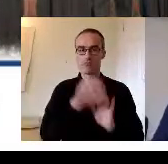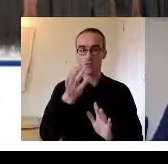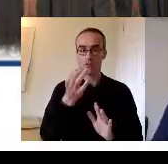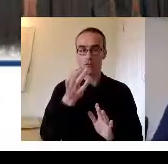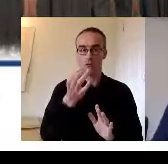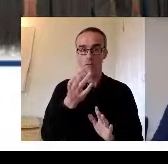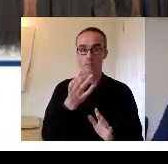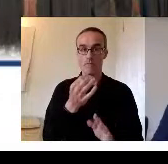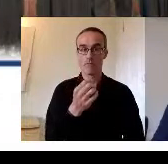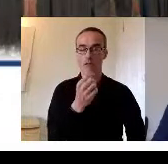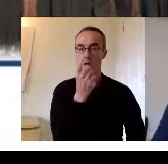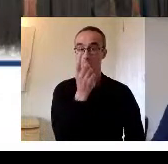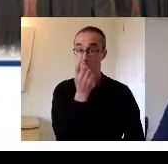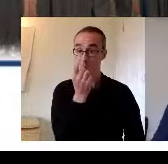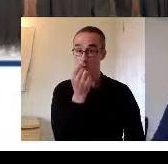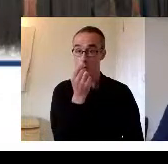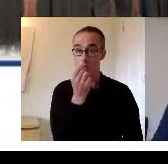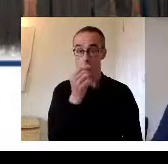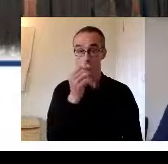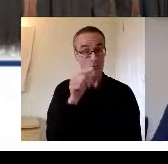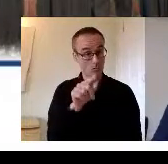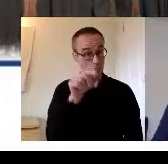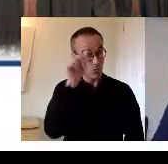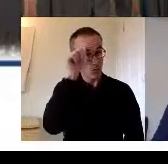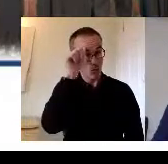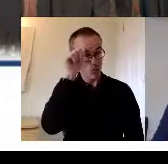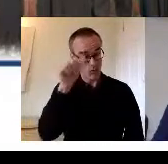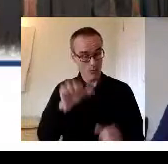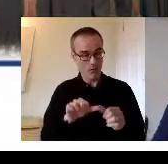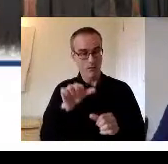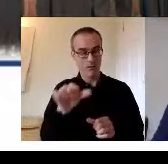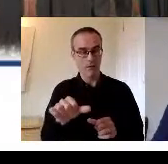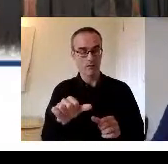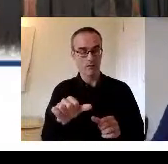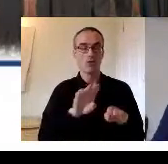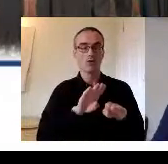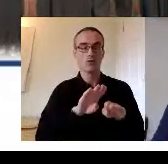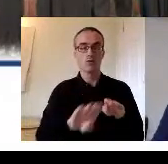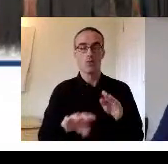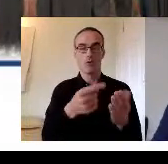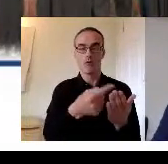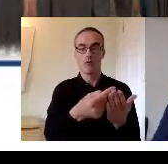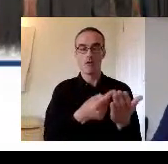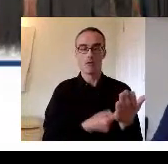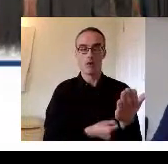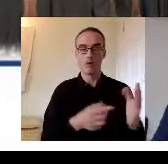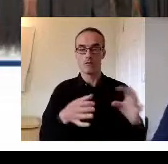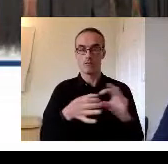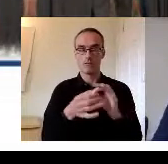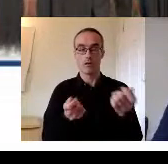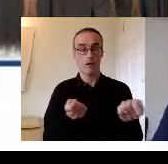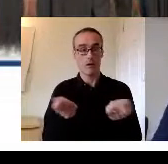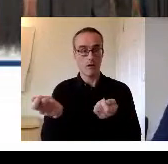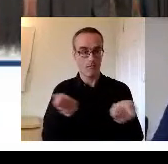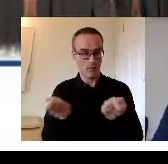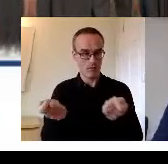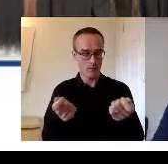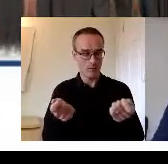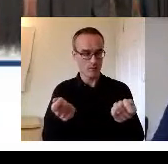the rumblings of the reiteration of the next sports code for governance, and it's something that we as an organization